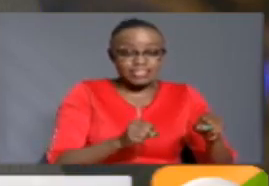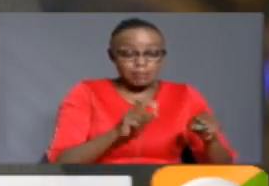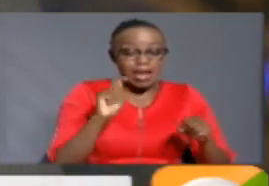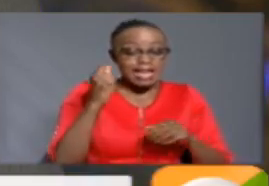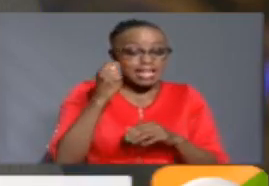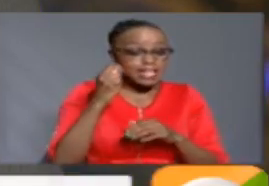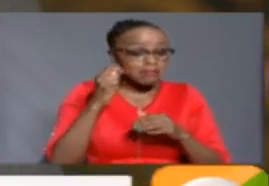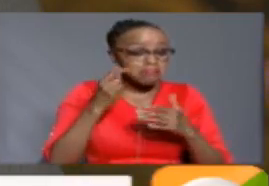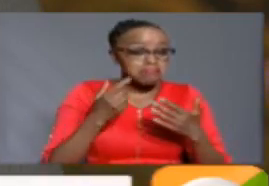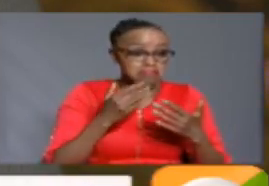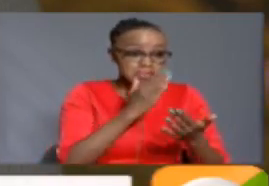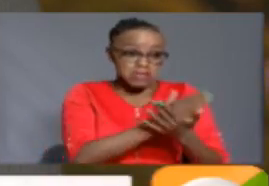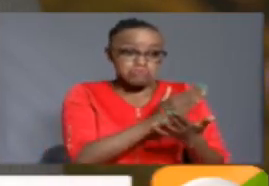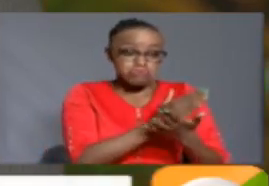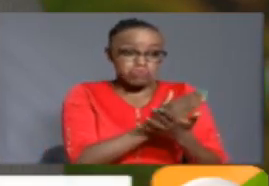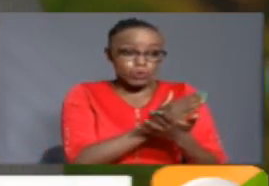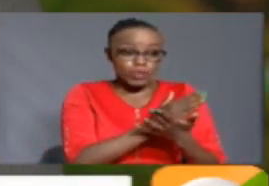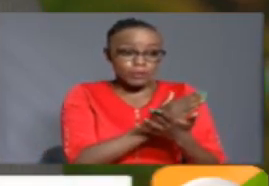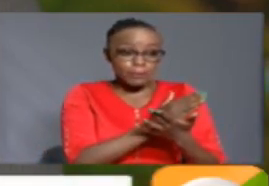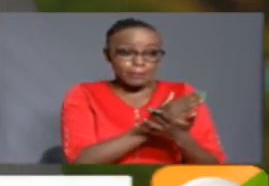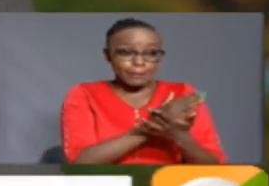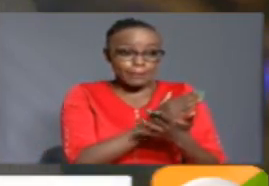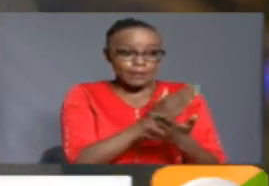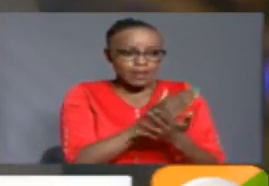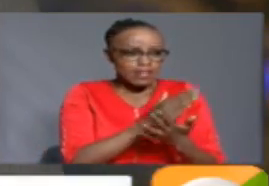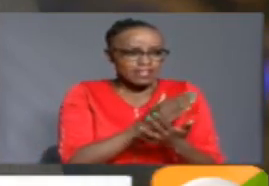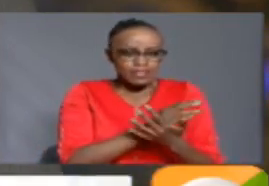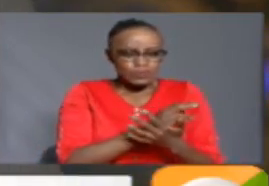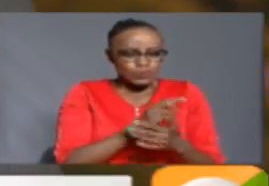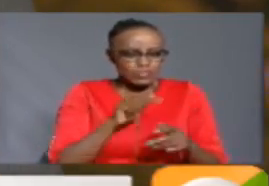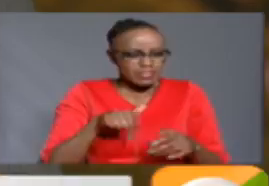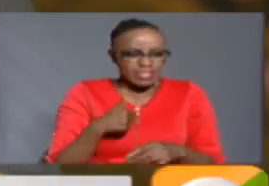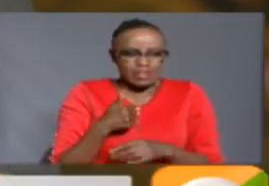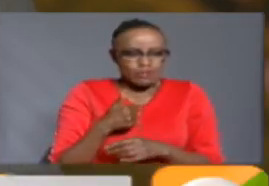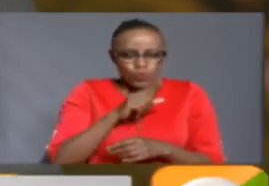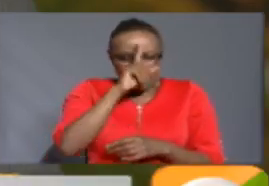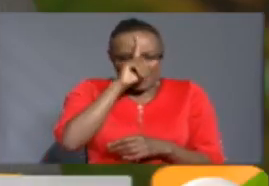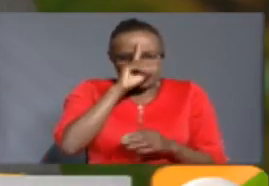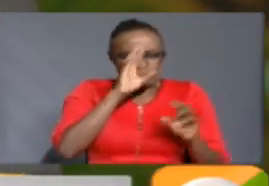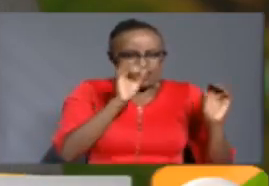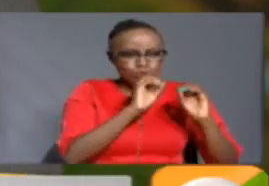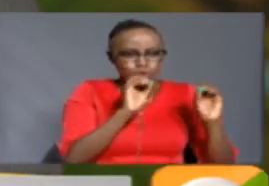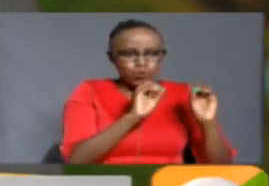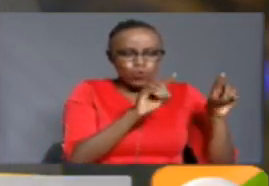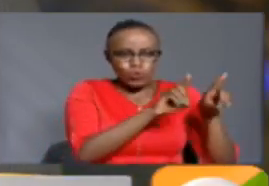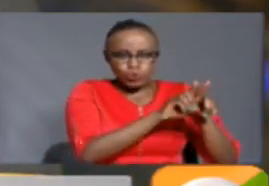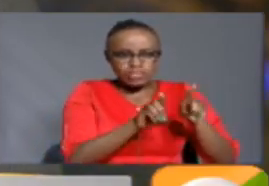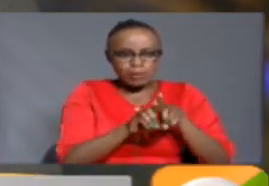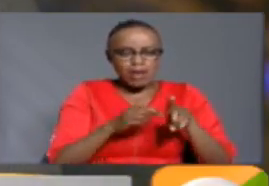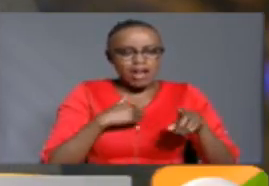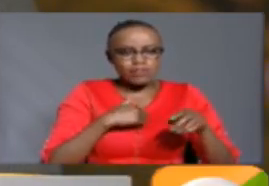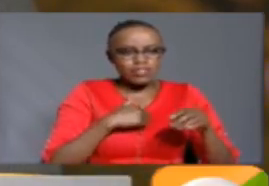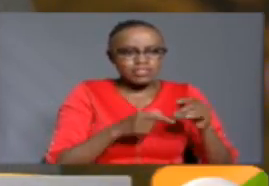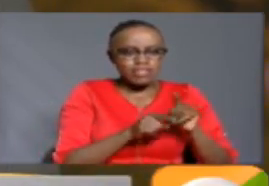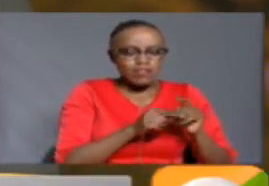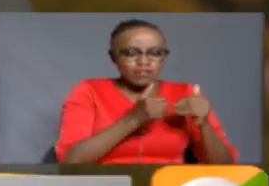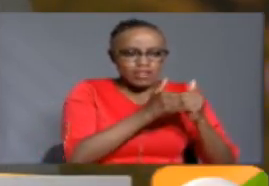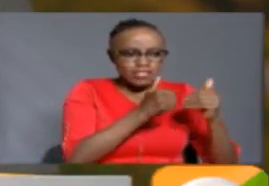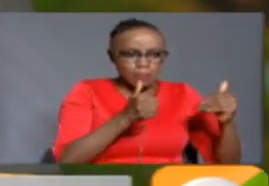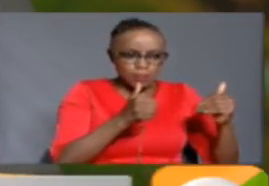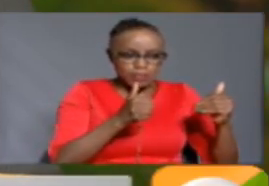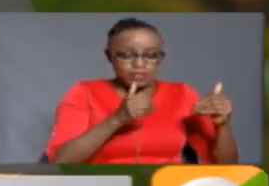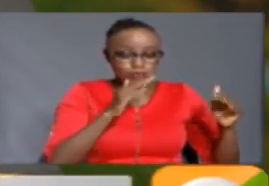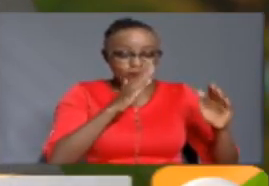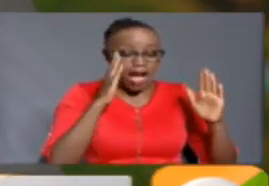fact that we do not take ourselves a bit seriously, and we have what I call a separatist